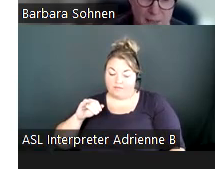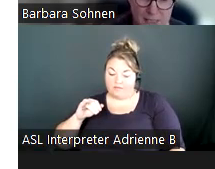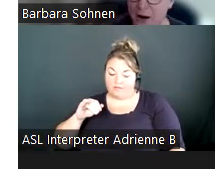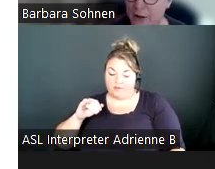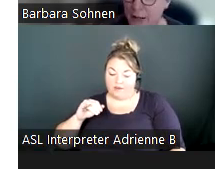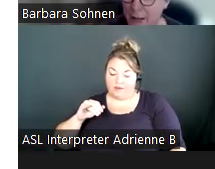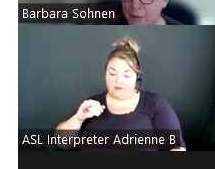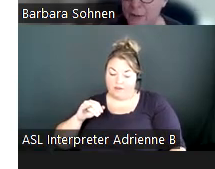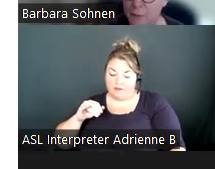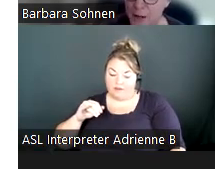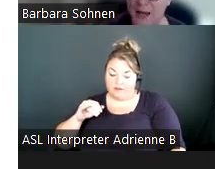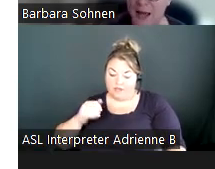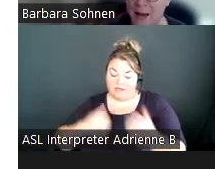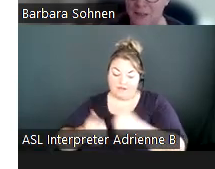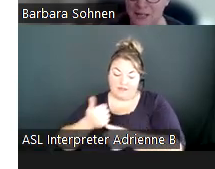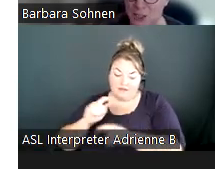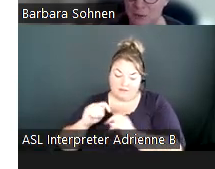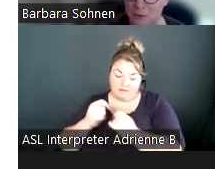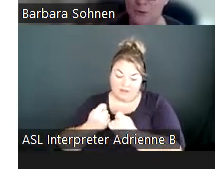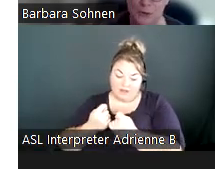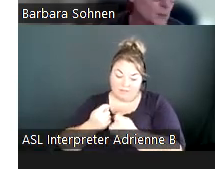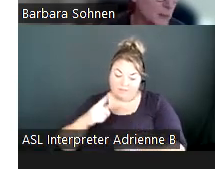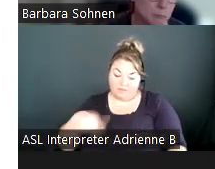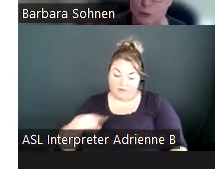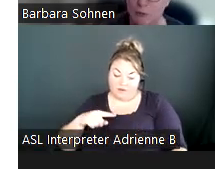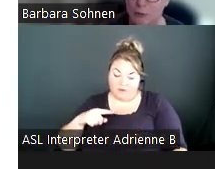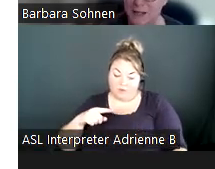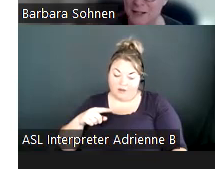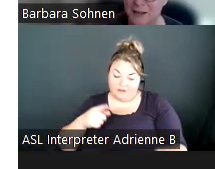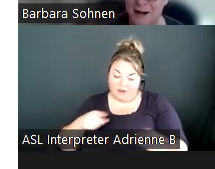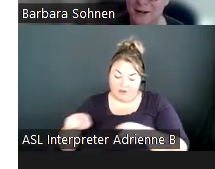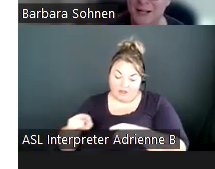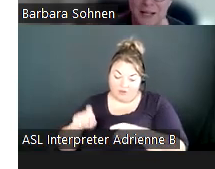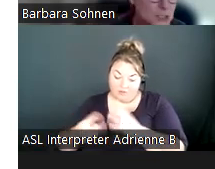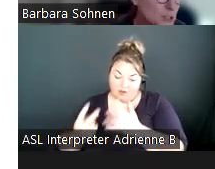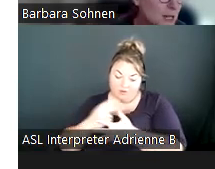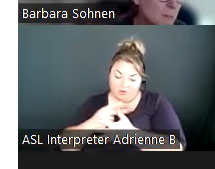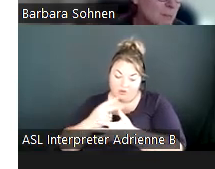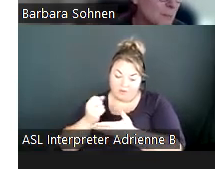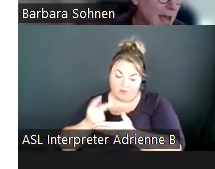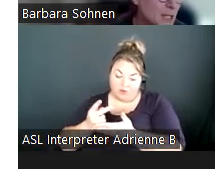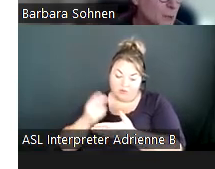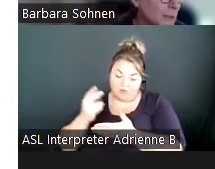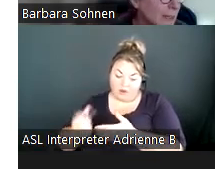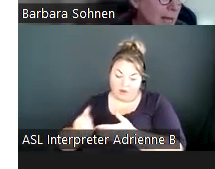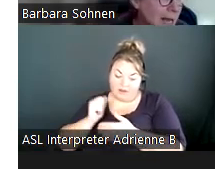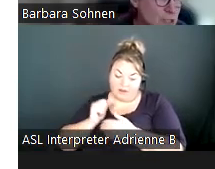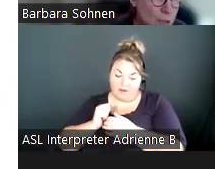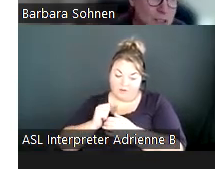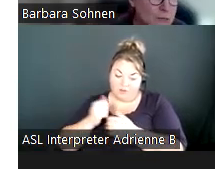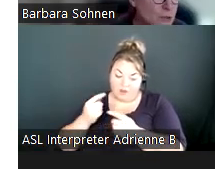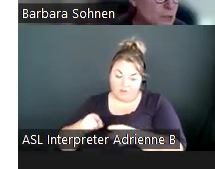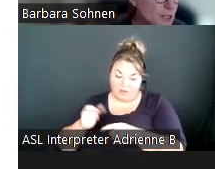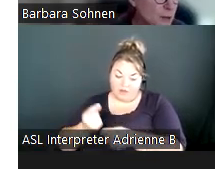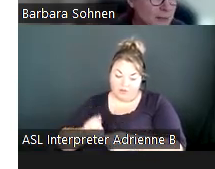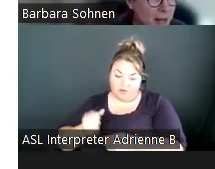team that's carrying them out. When they happen, they should be reviewed and approved right then and there. It shouldn't happen annually. So